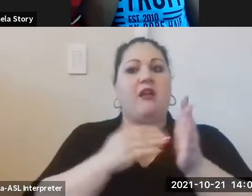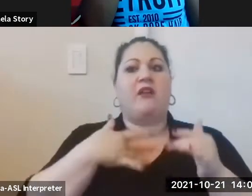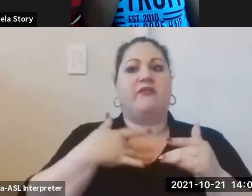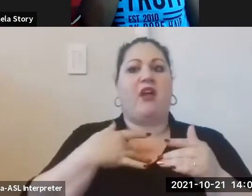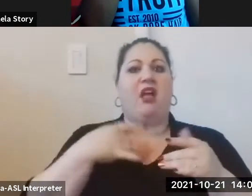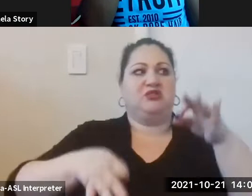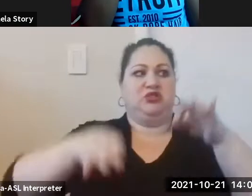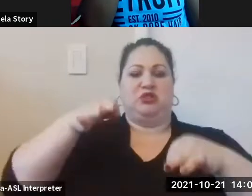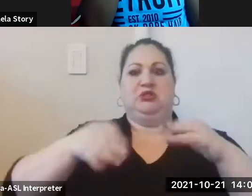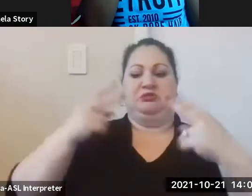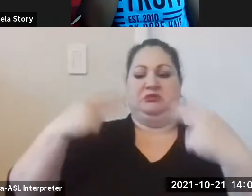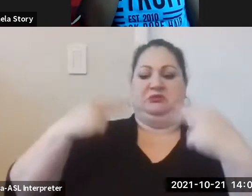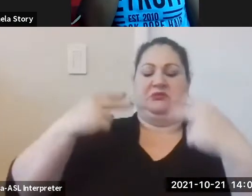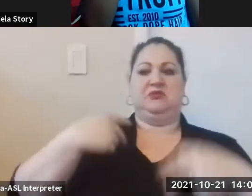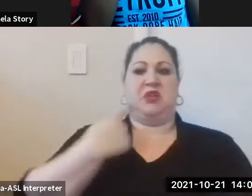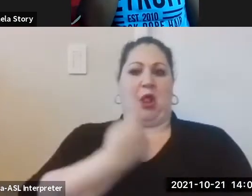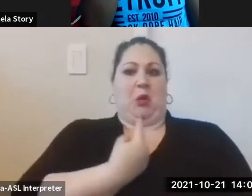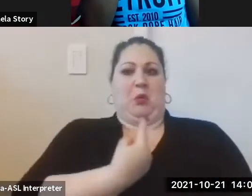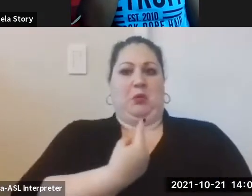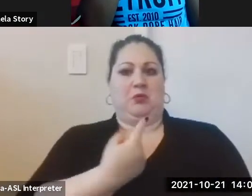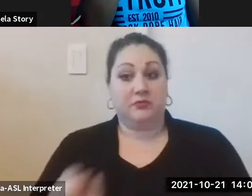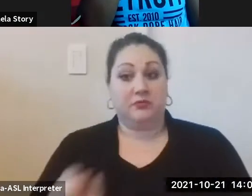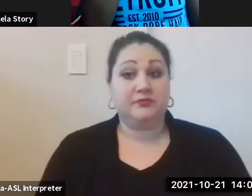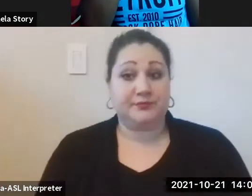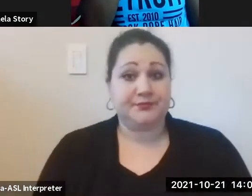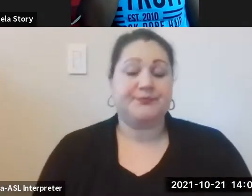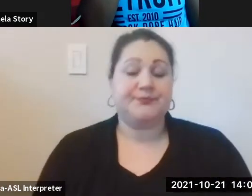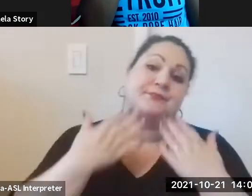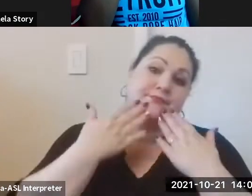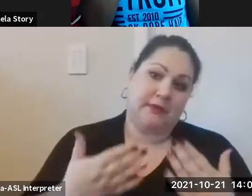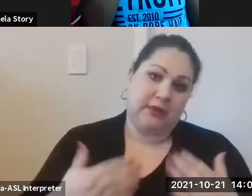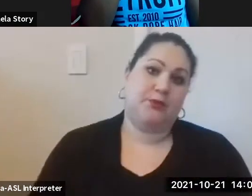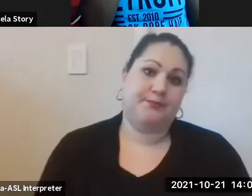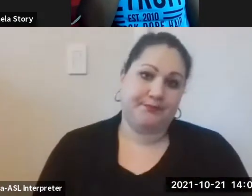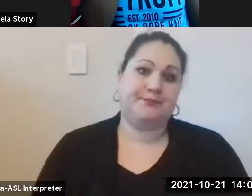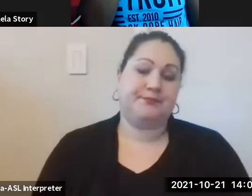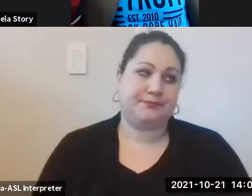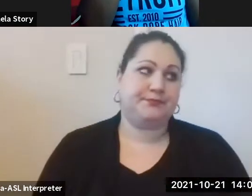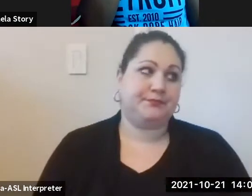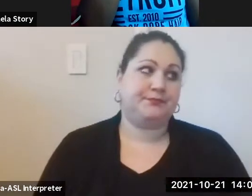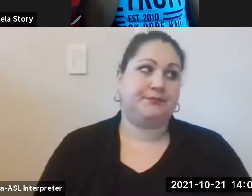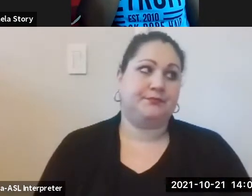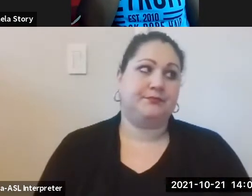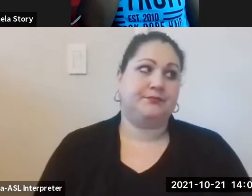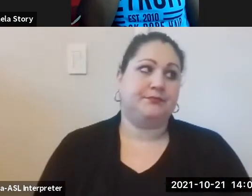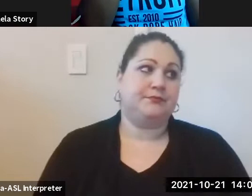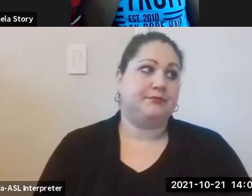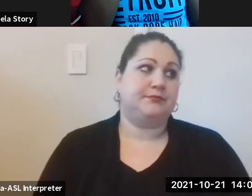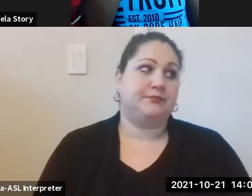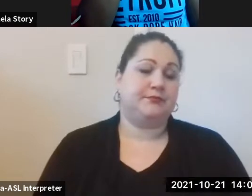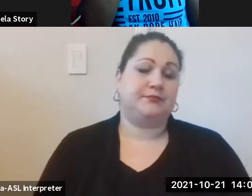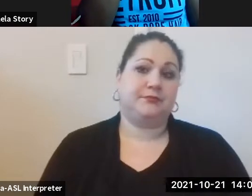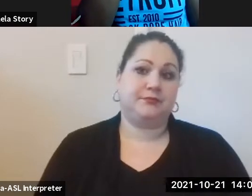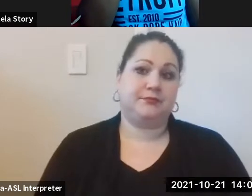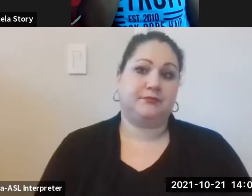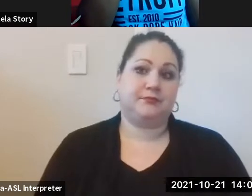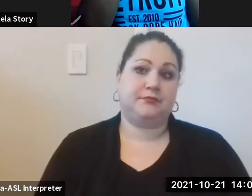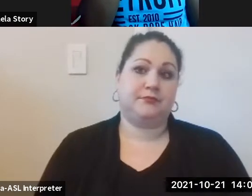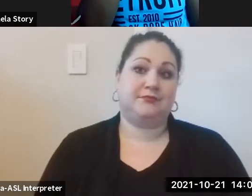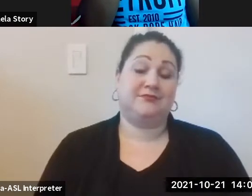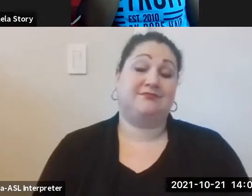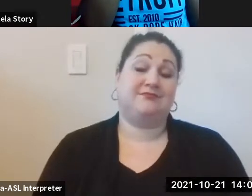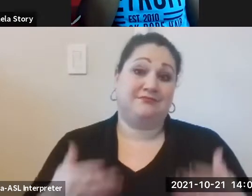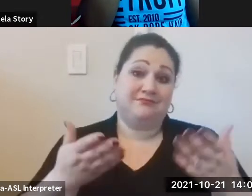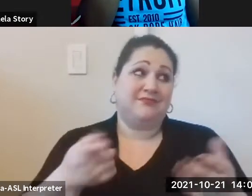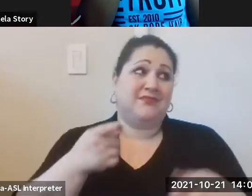alone. Absolutely. Thank you, Teresa. Selena, will you share? You were 17 and